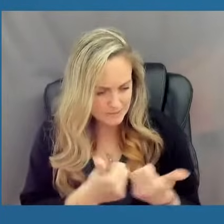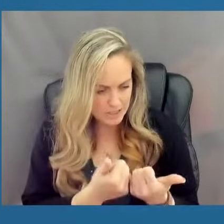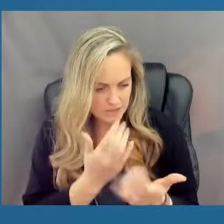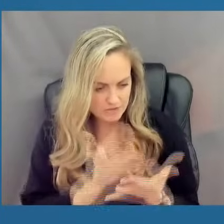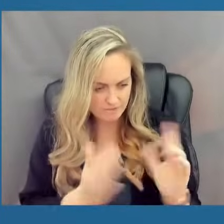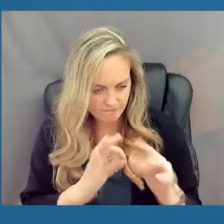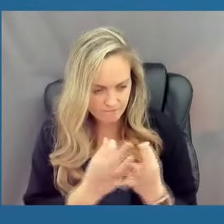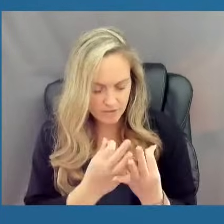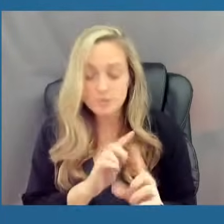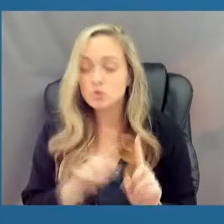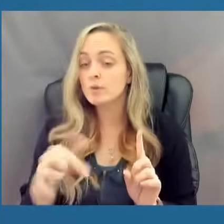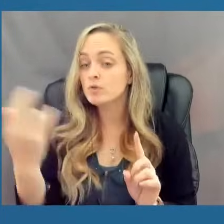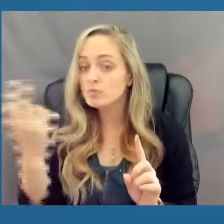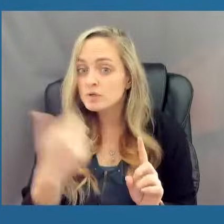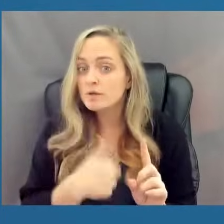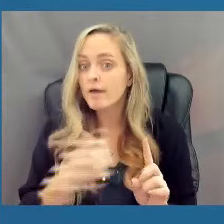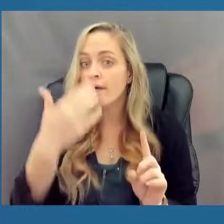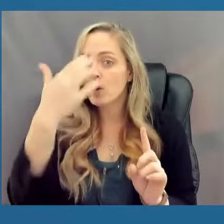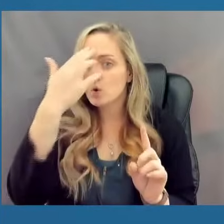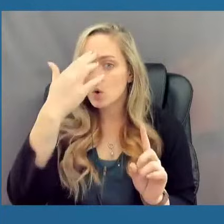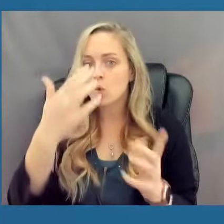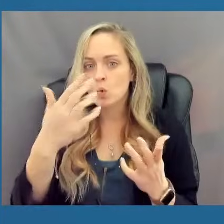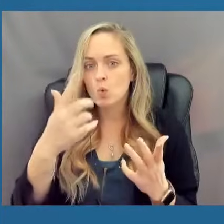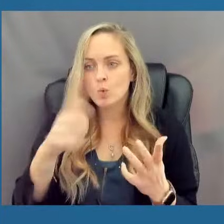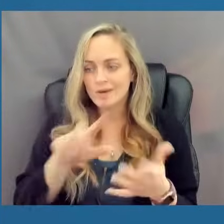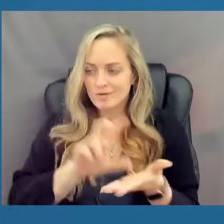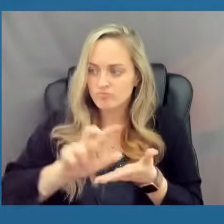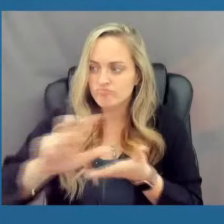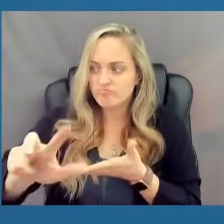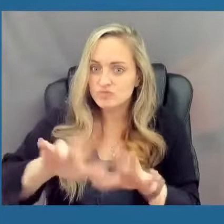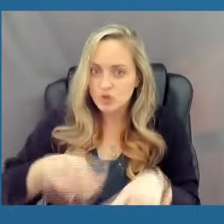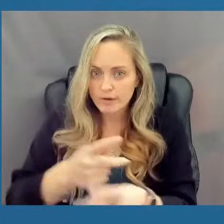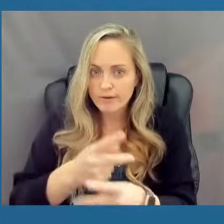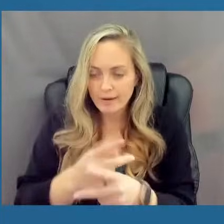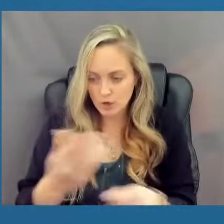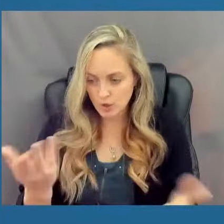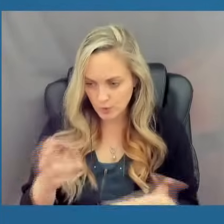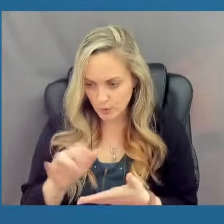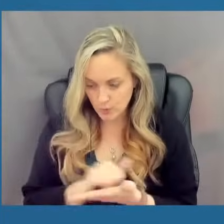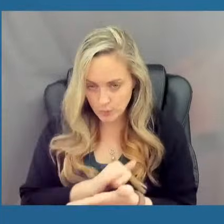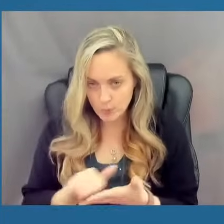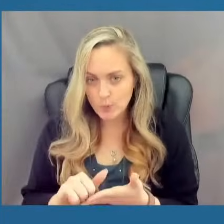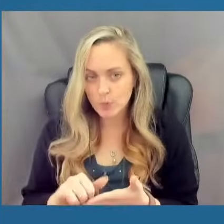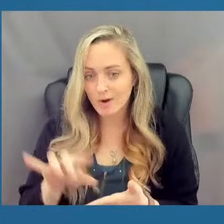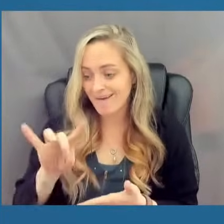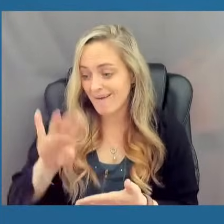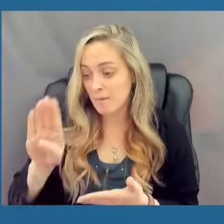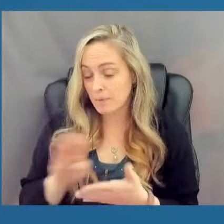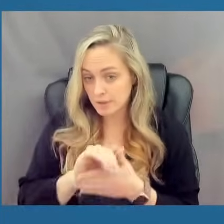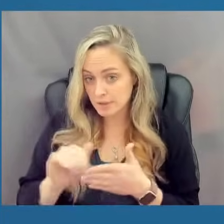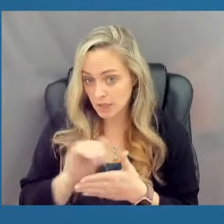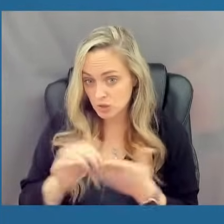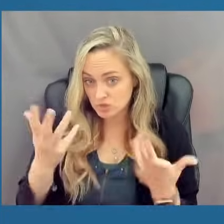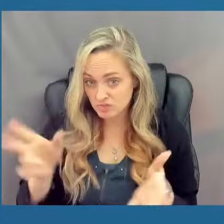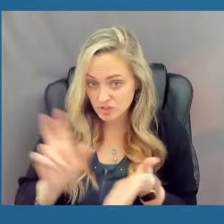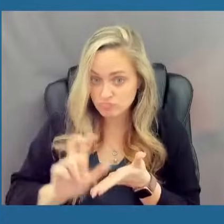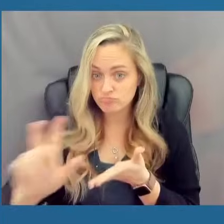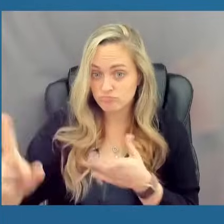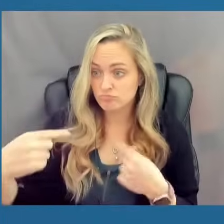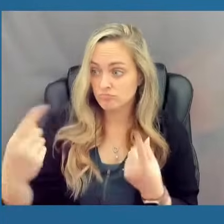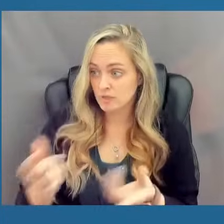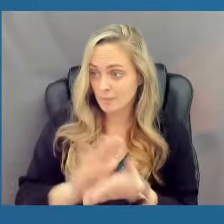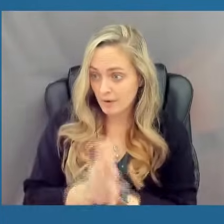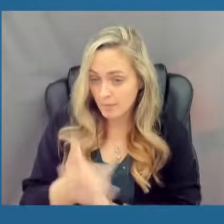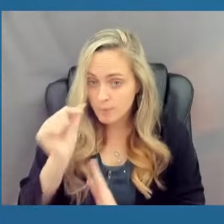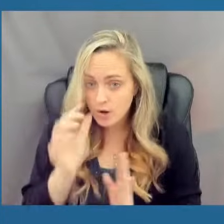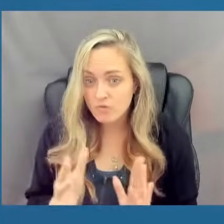that's why I know that we needed to make investments in childcare here in New York, over $8 billion since I've been governor invested in